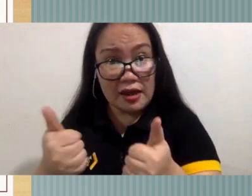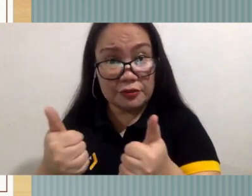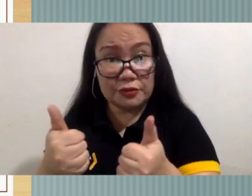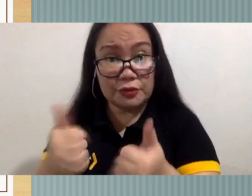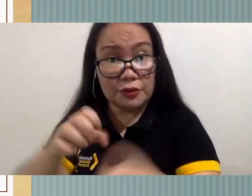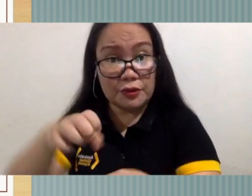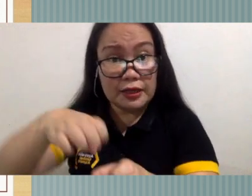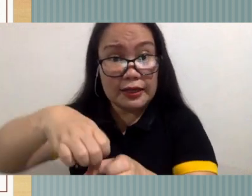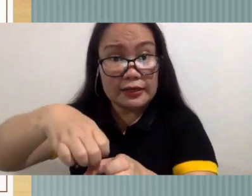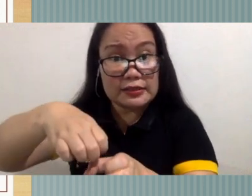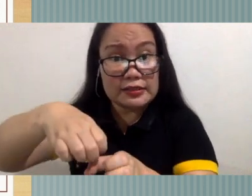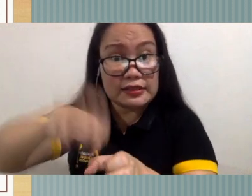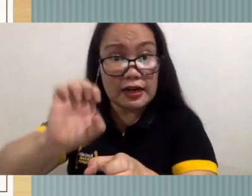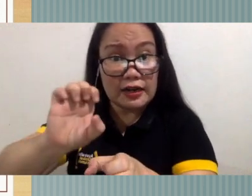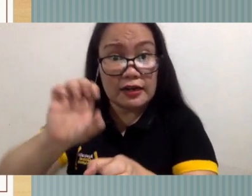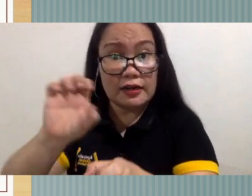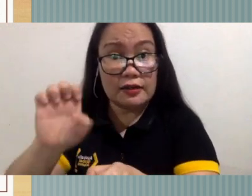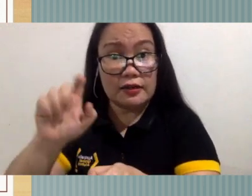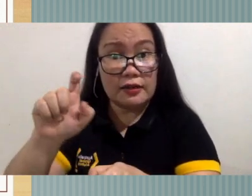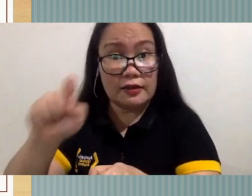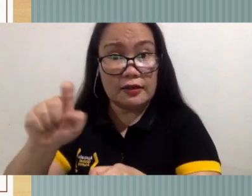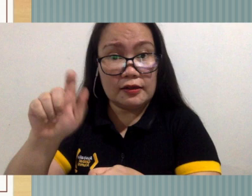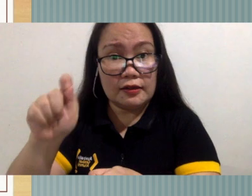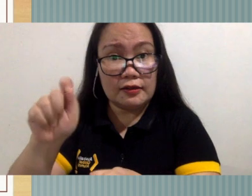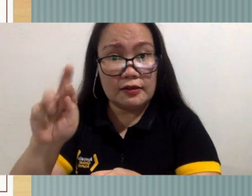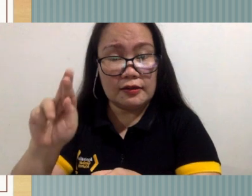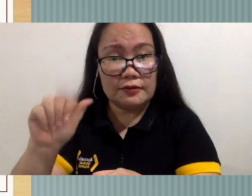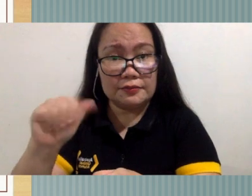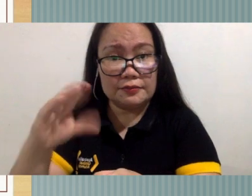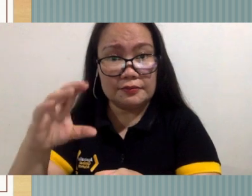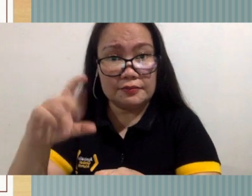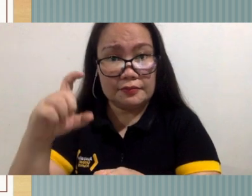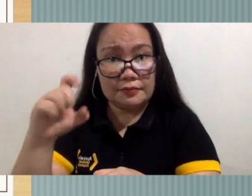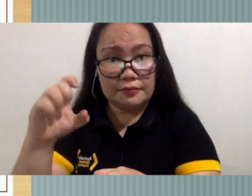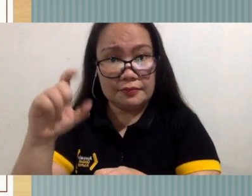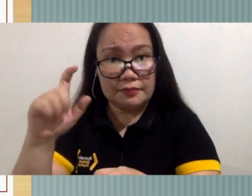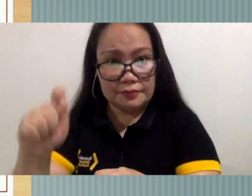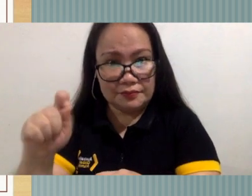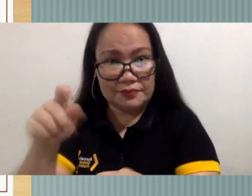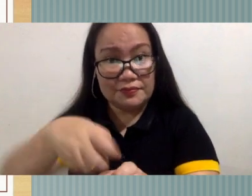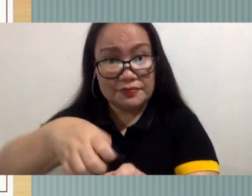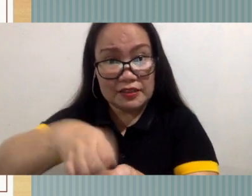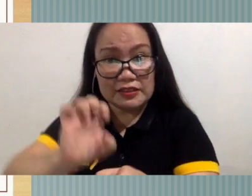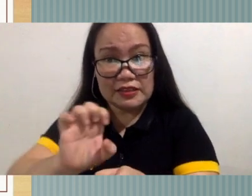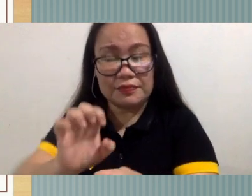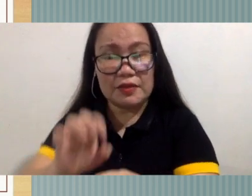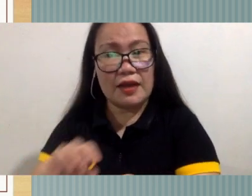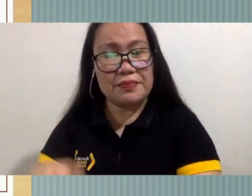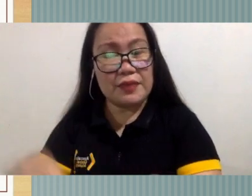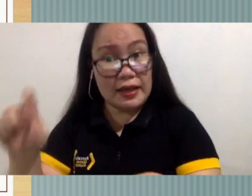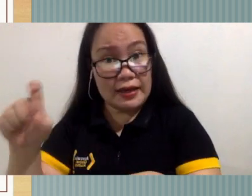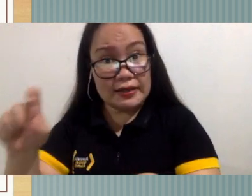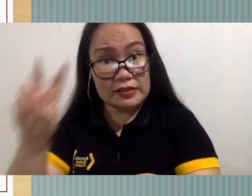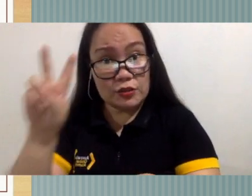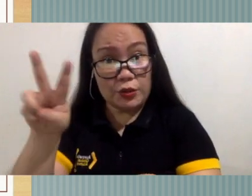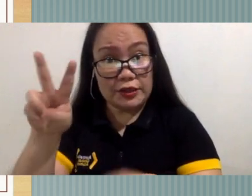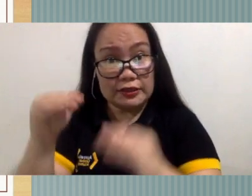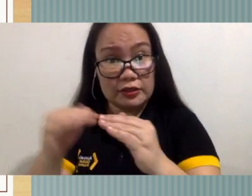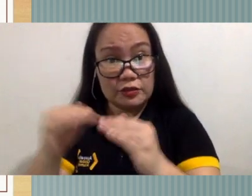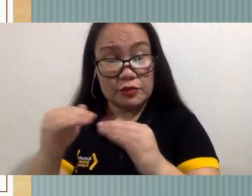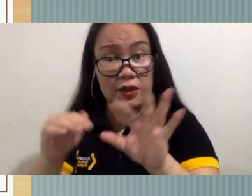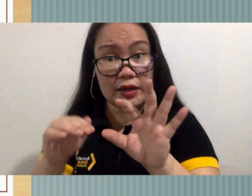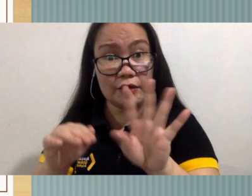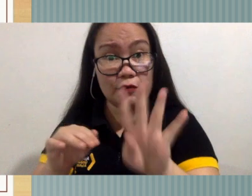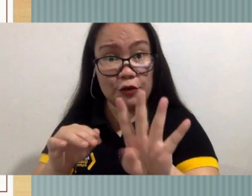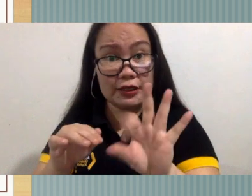Alright, how to extract square roots? Okay, since our given is a perfect square, we all know